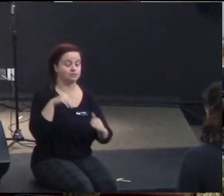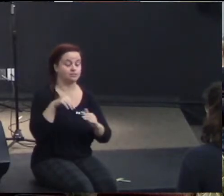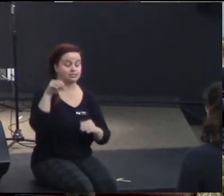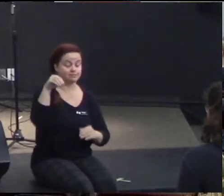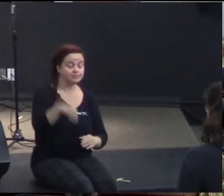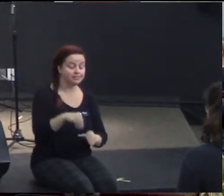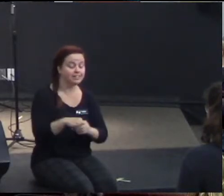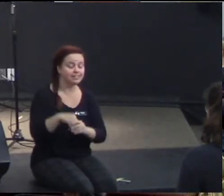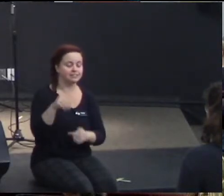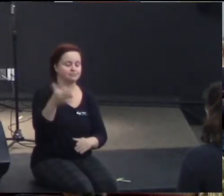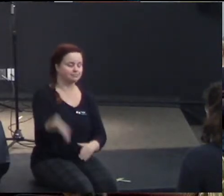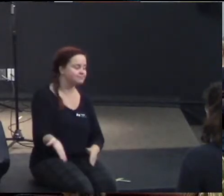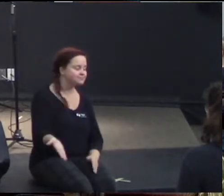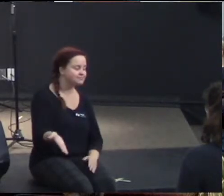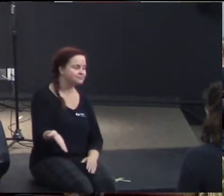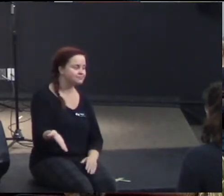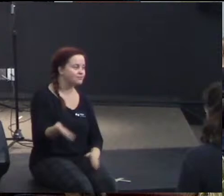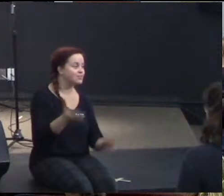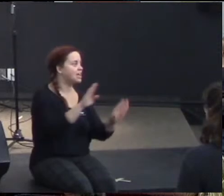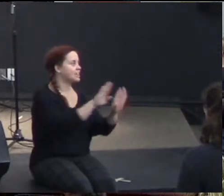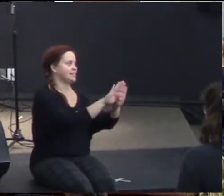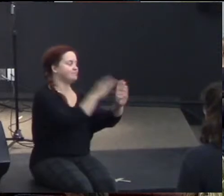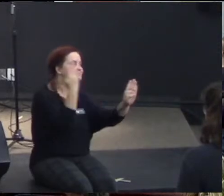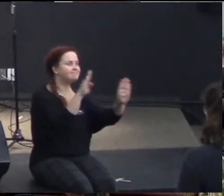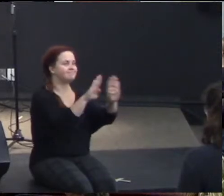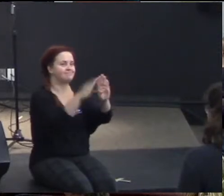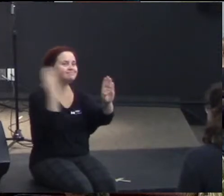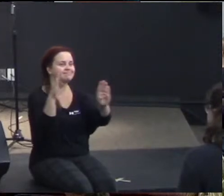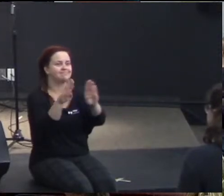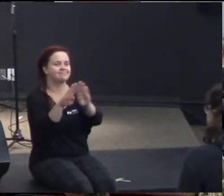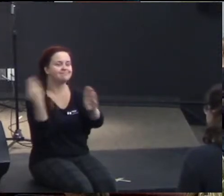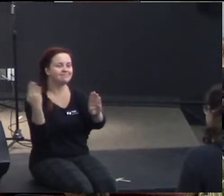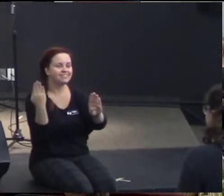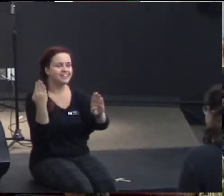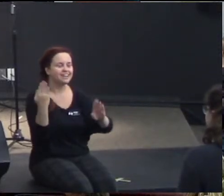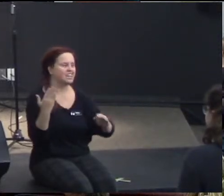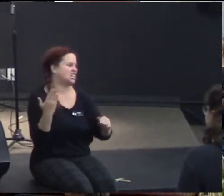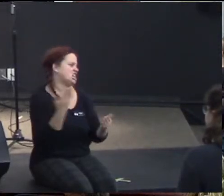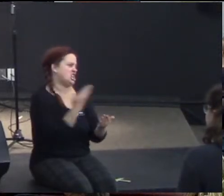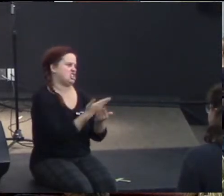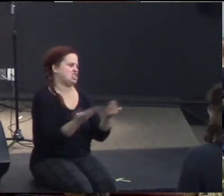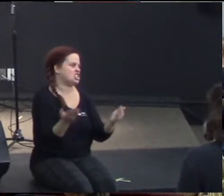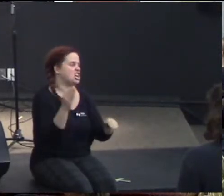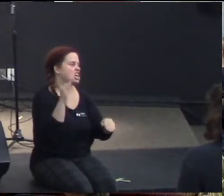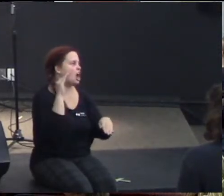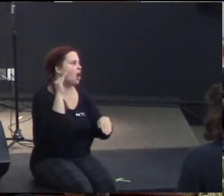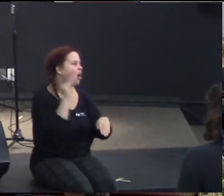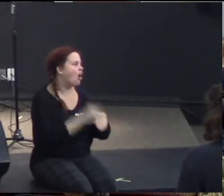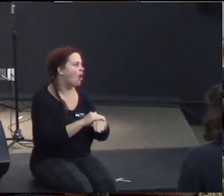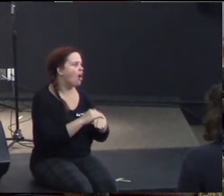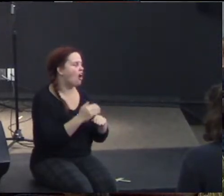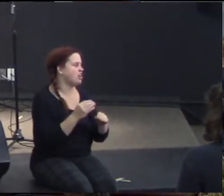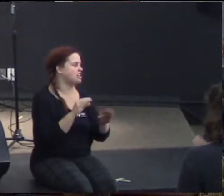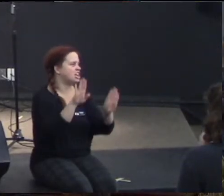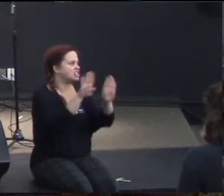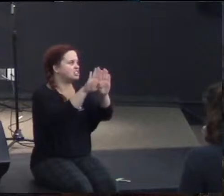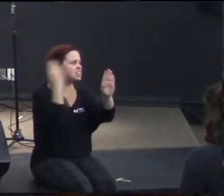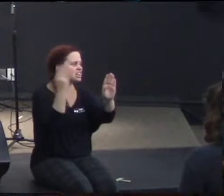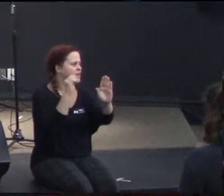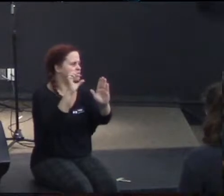Yeah. The cabinets are open. There's things on the cabinet knobs that shouldn't be there. You